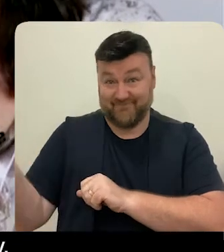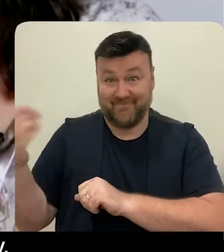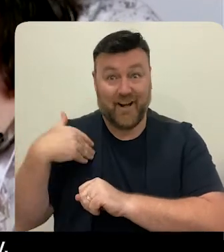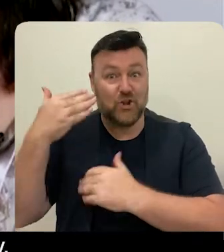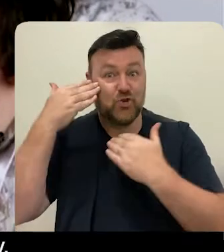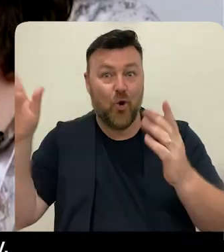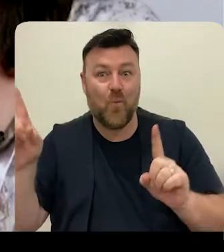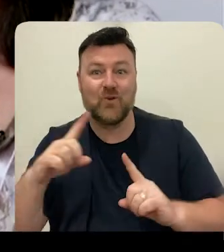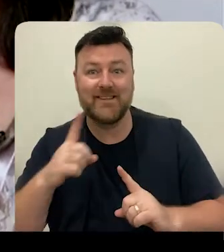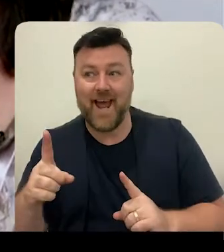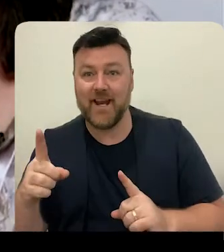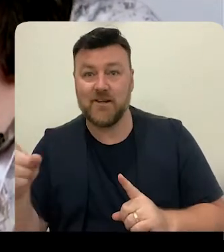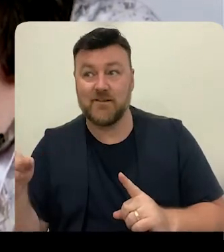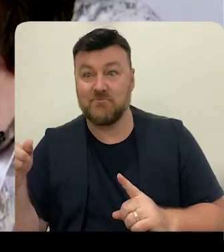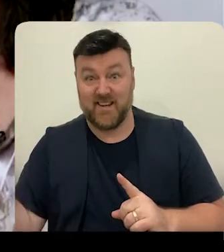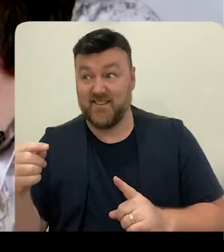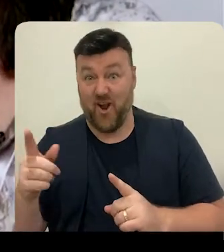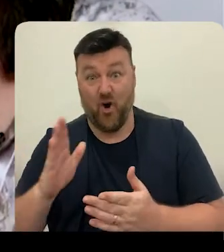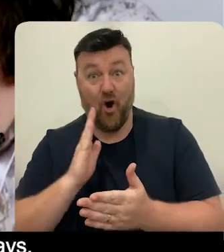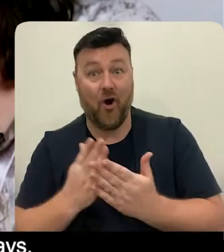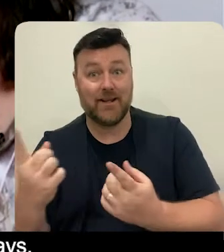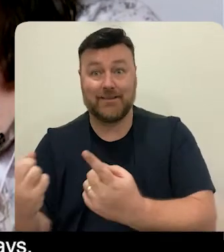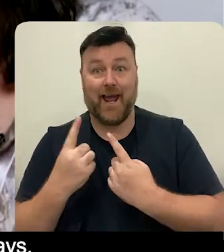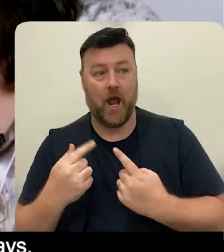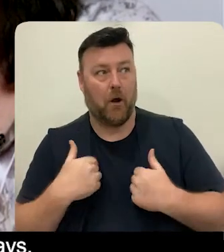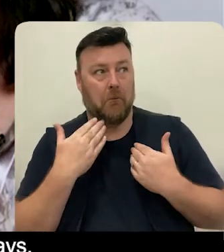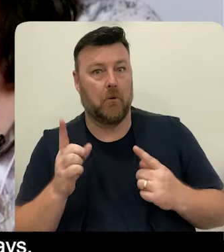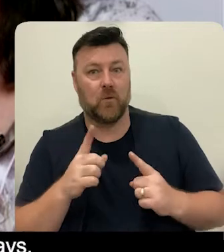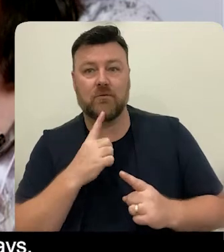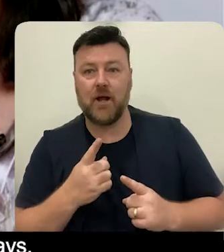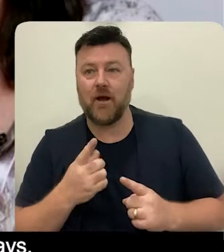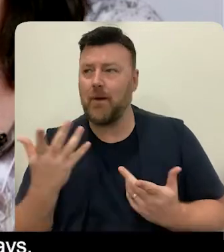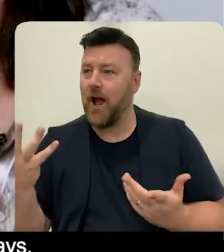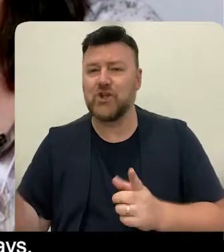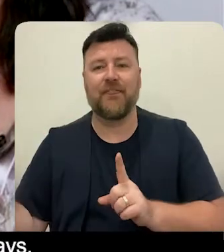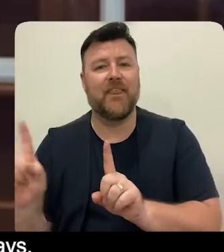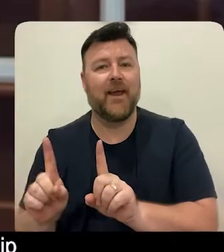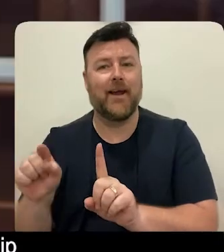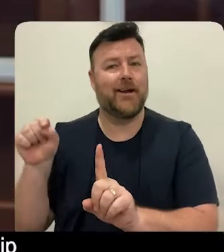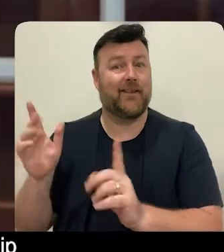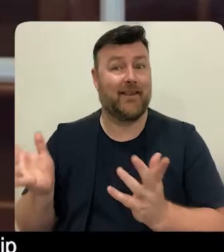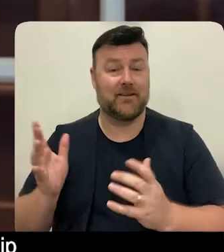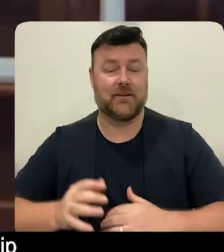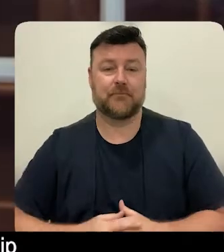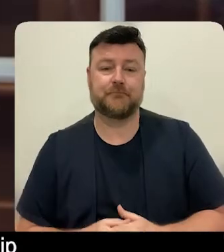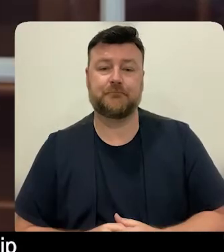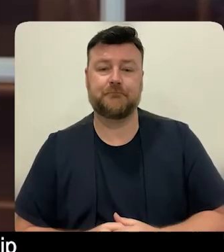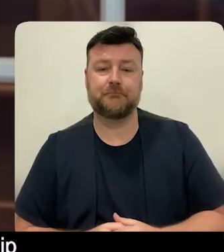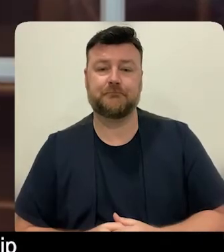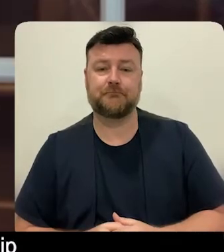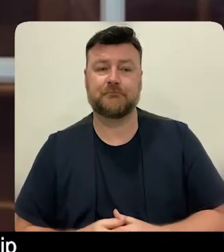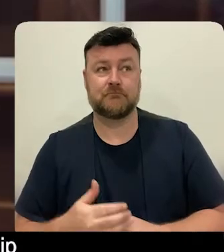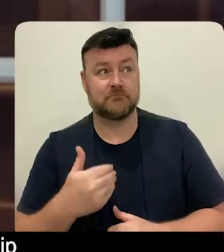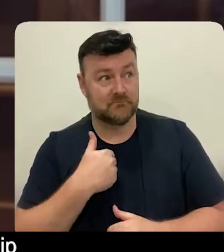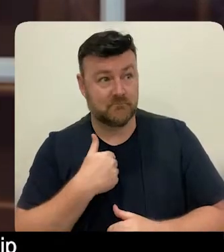even when they didn't know what to say, just to say, I don't know what to say, but just to be there, often in the most simple ways. And I changed how